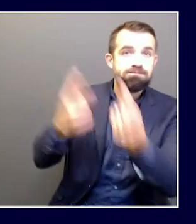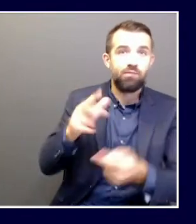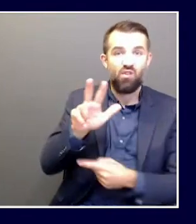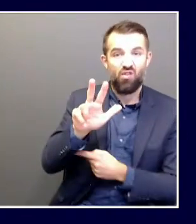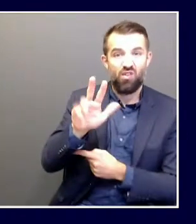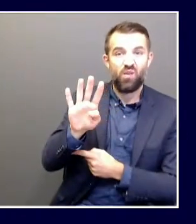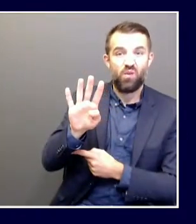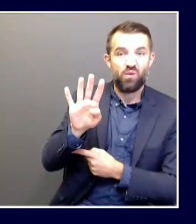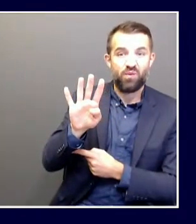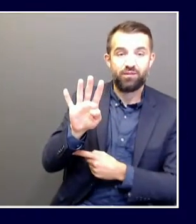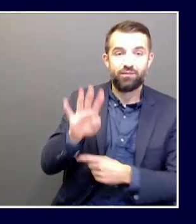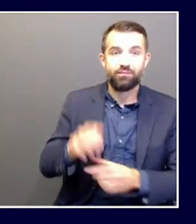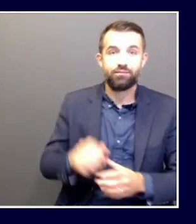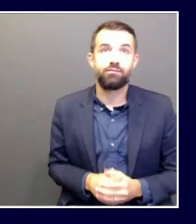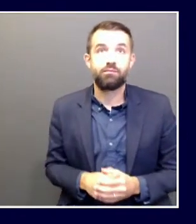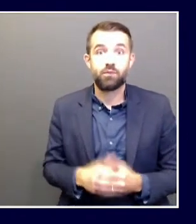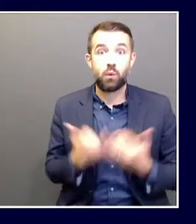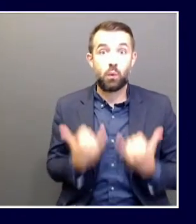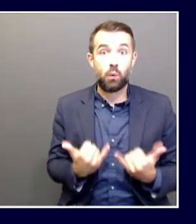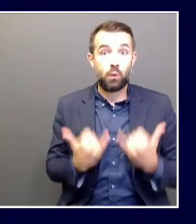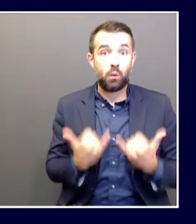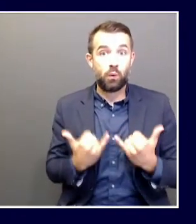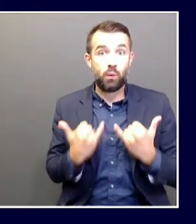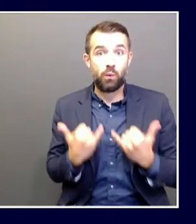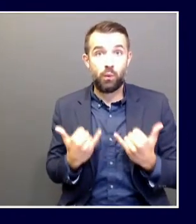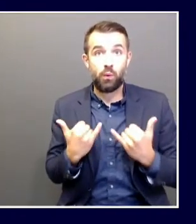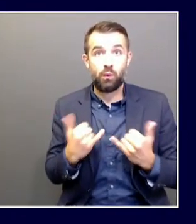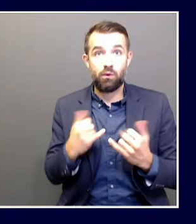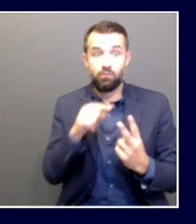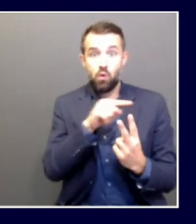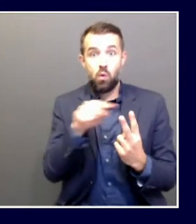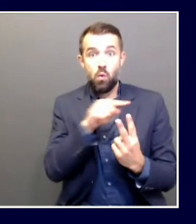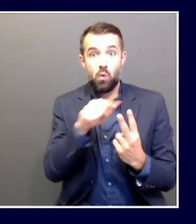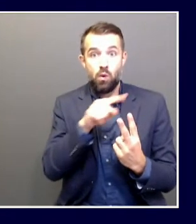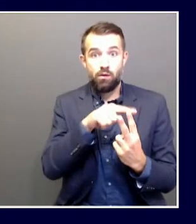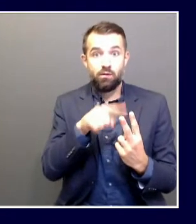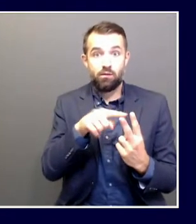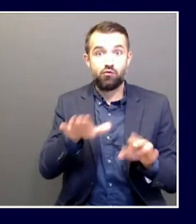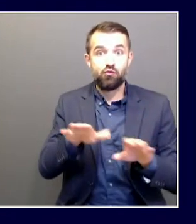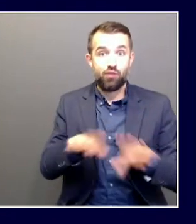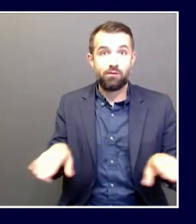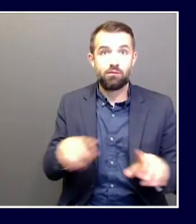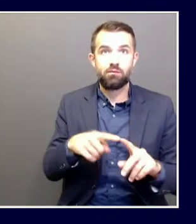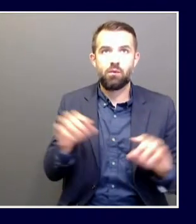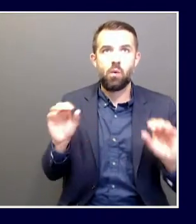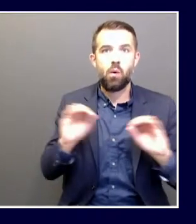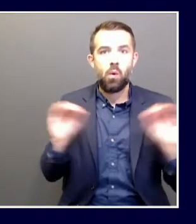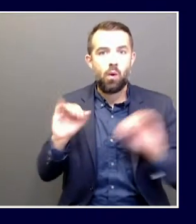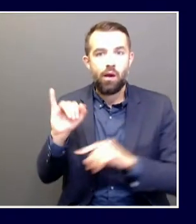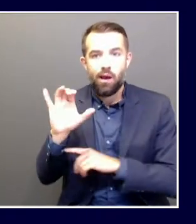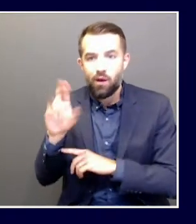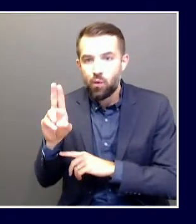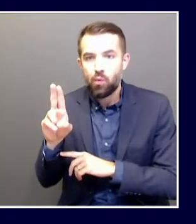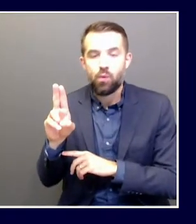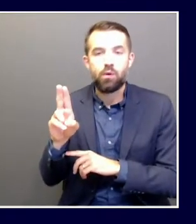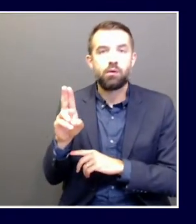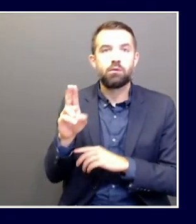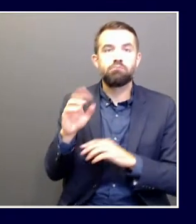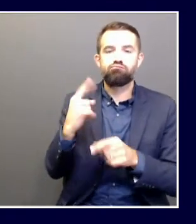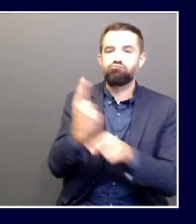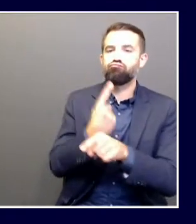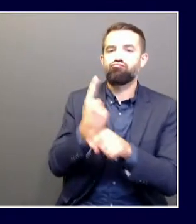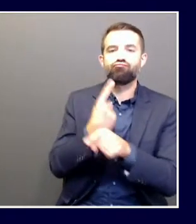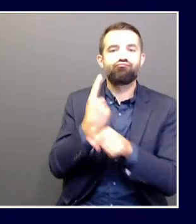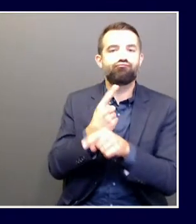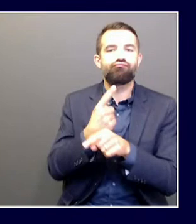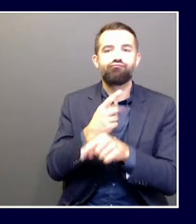thankfully, neither of those 2 children is in the ICU. And in the past 30 days, there have not been any children in the ICU